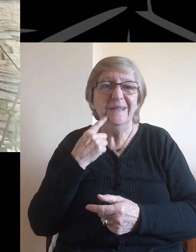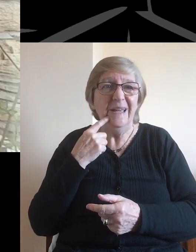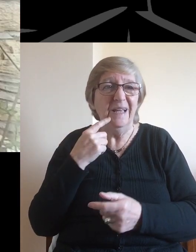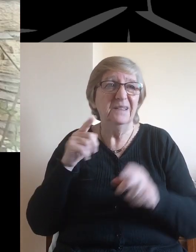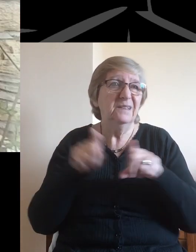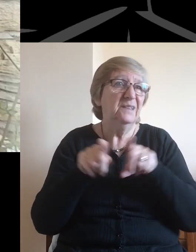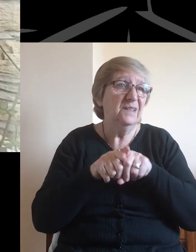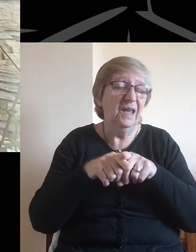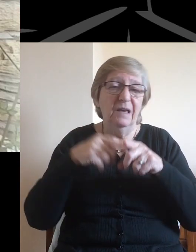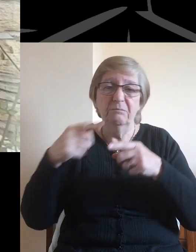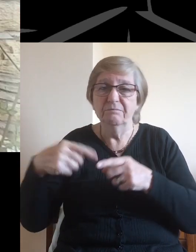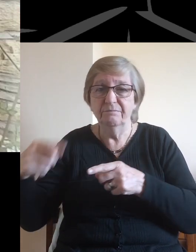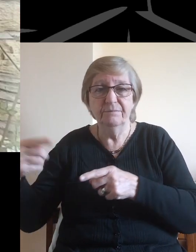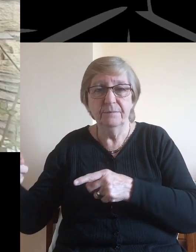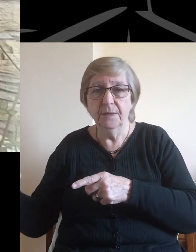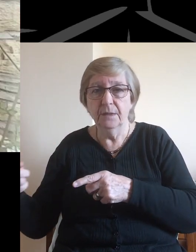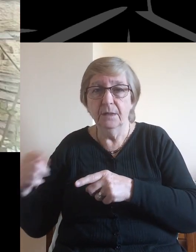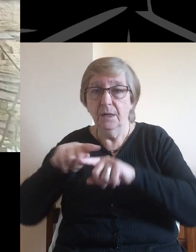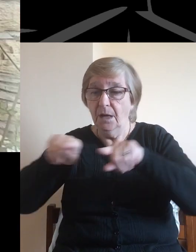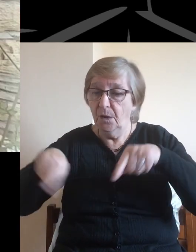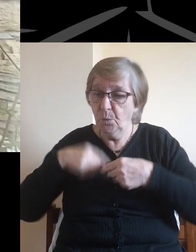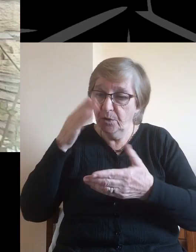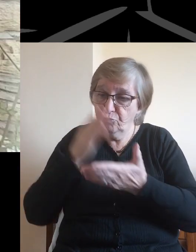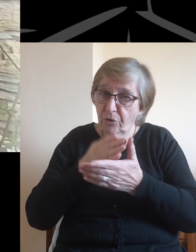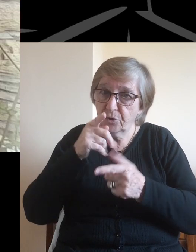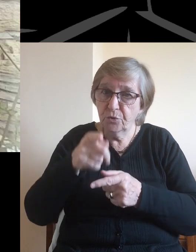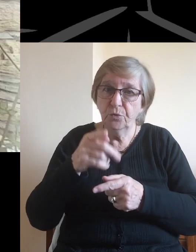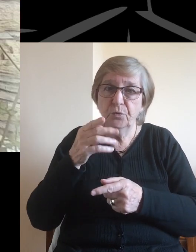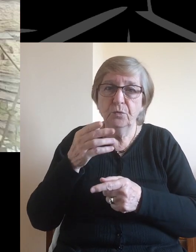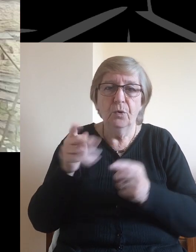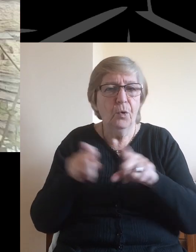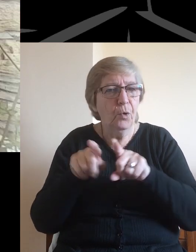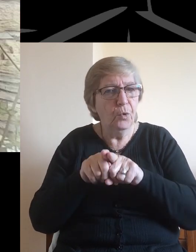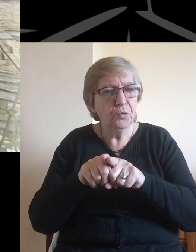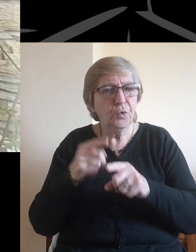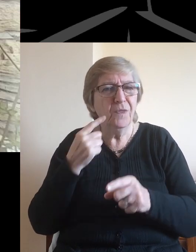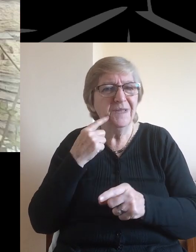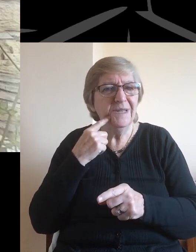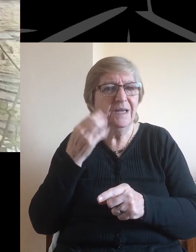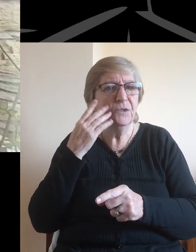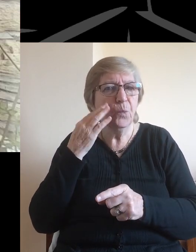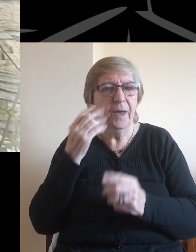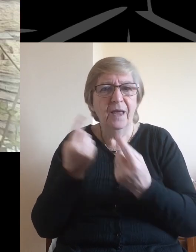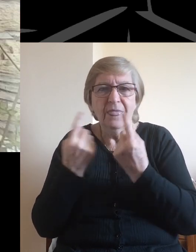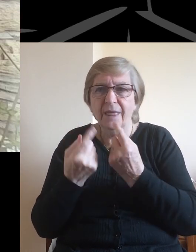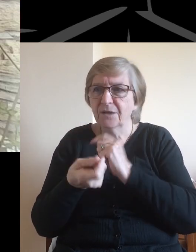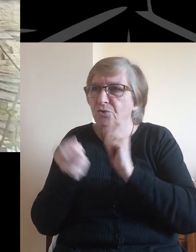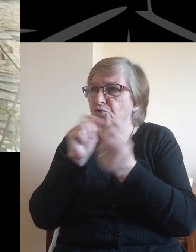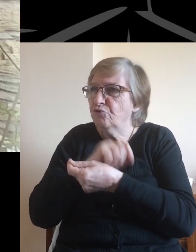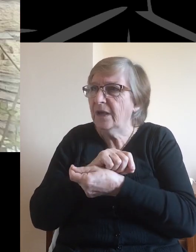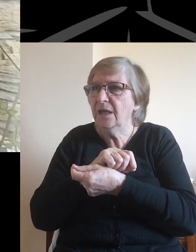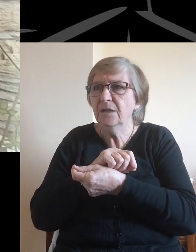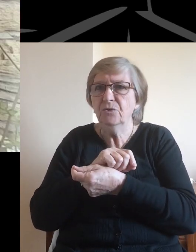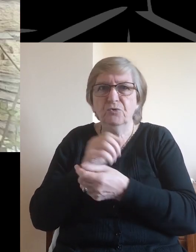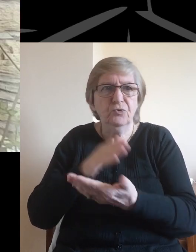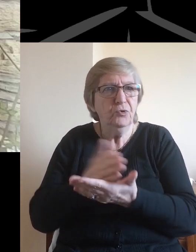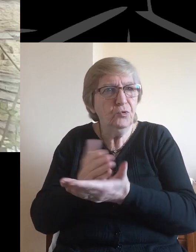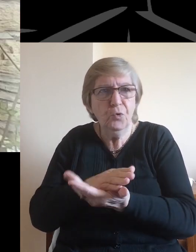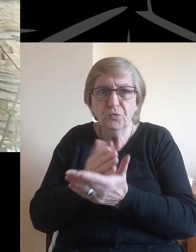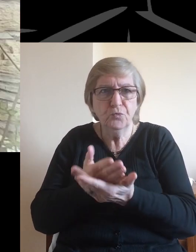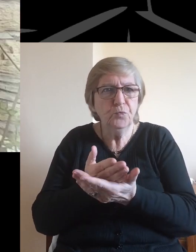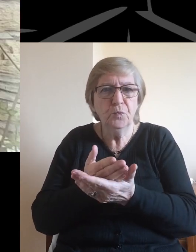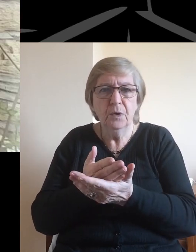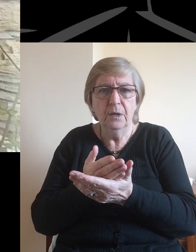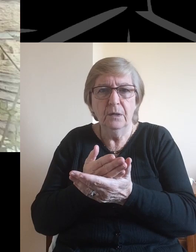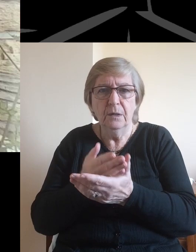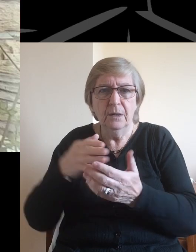when days are just the same as always, and we trust you also on the days of change, of